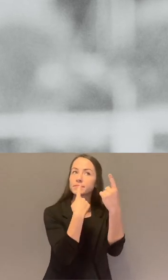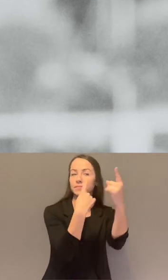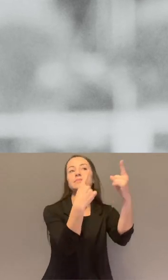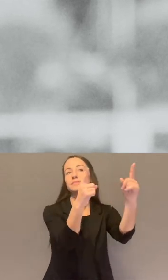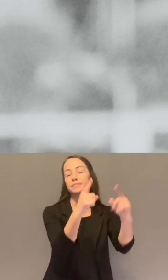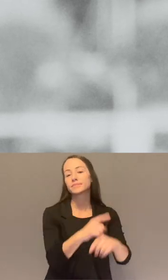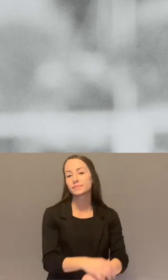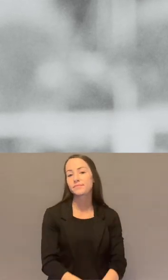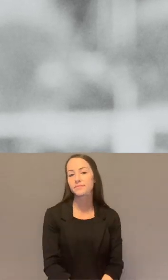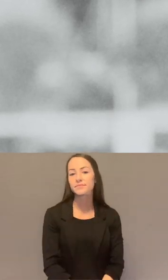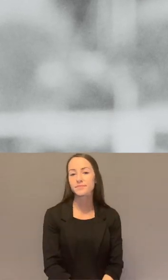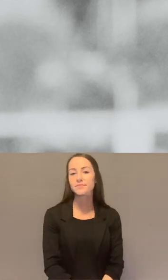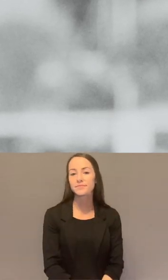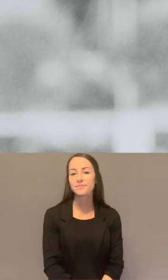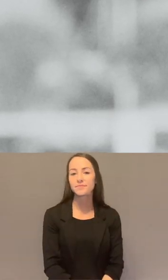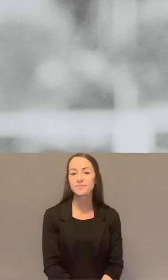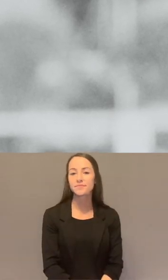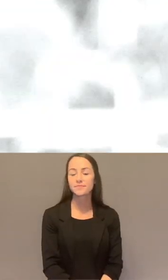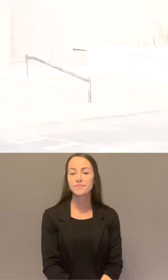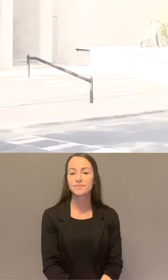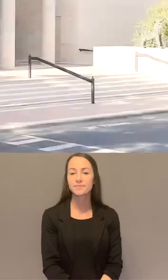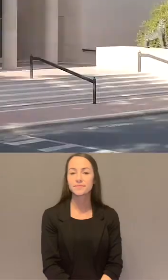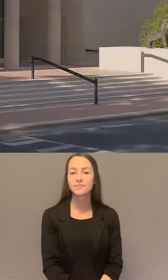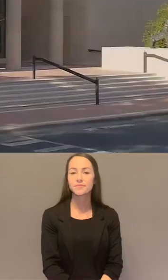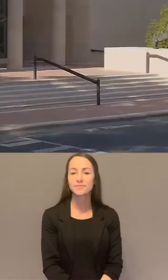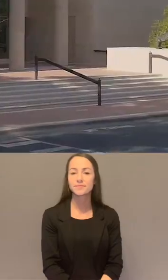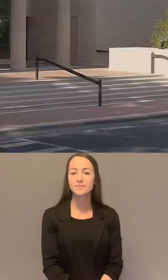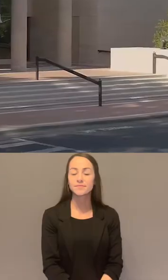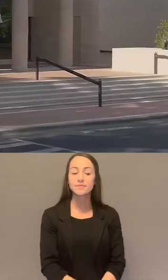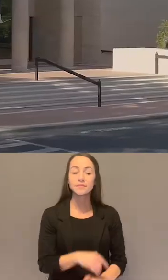measure to see them succeed.